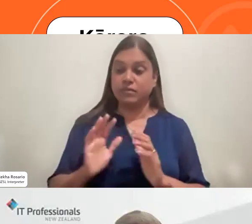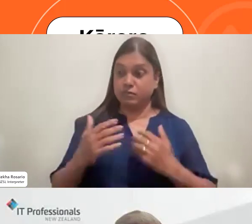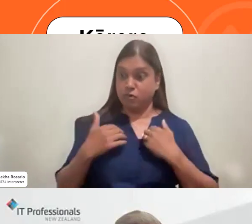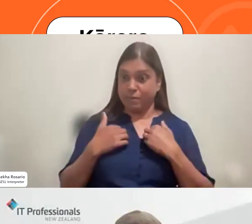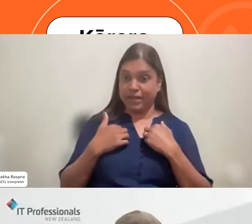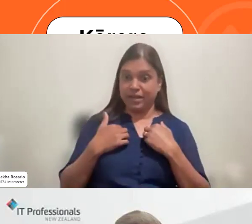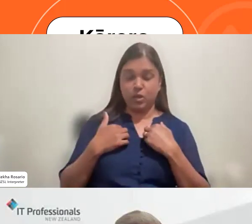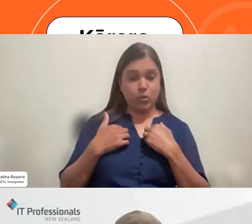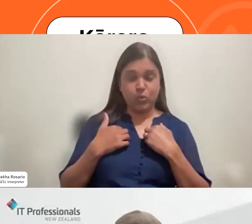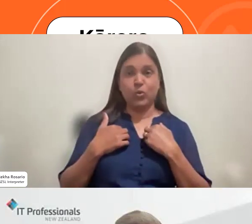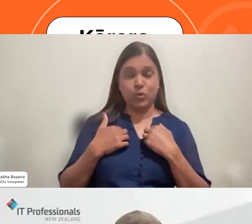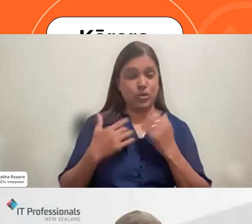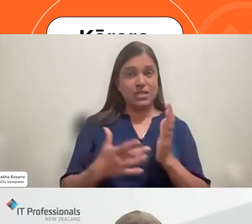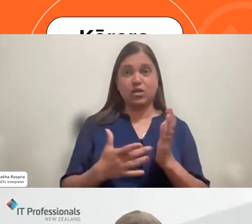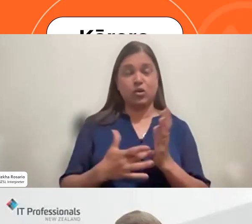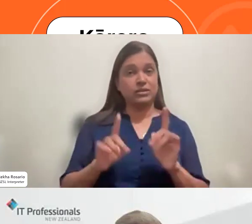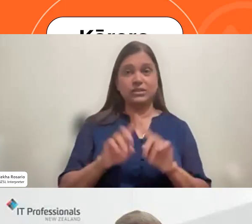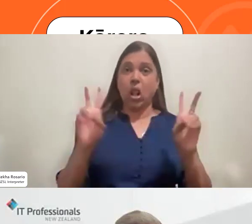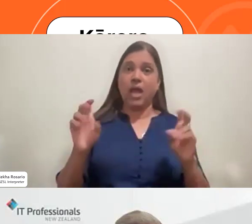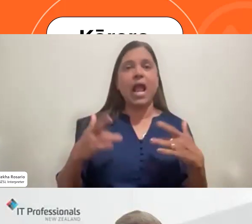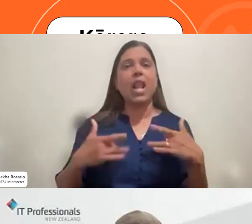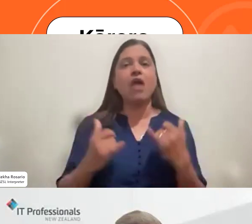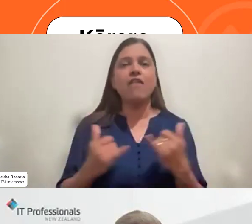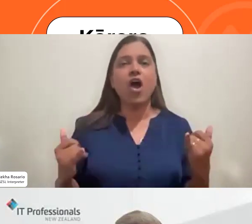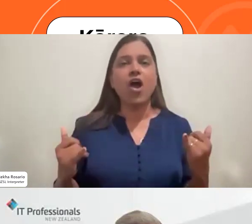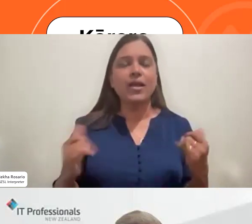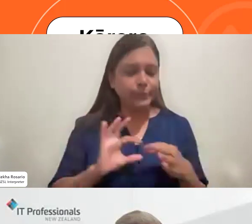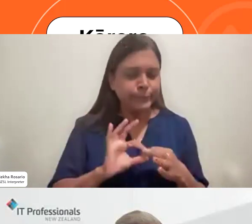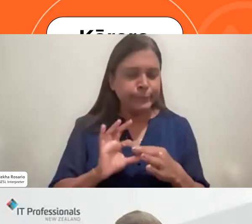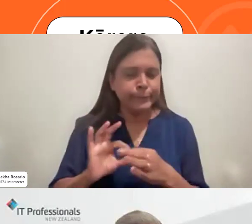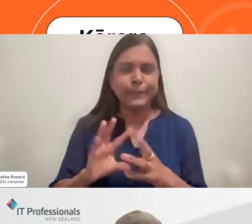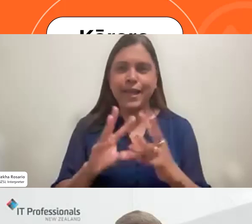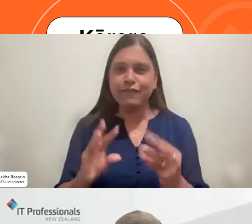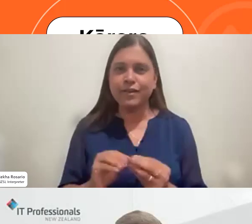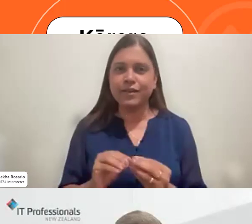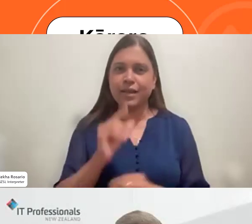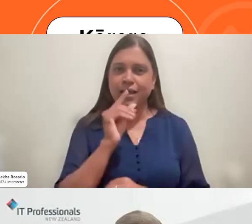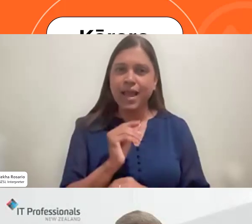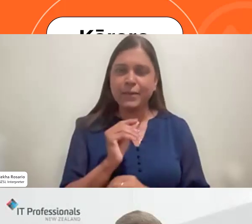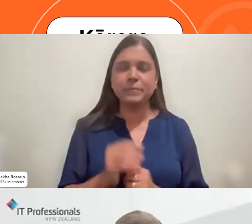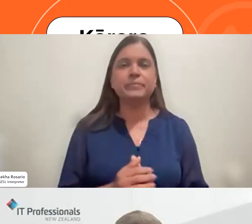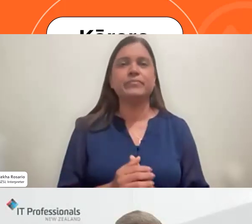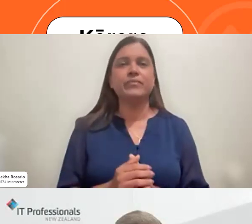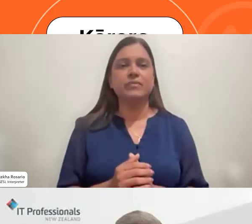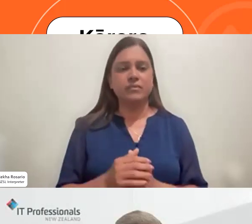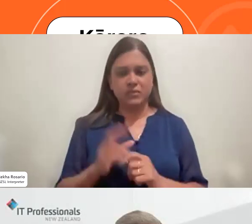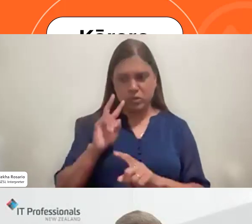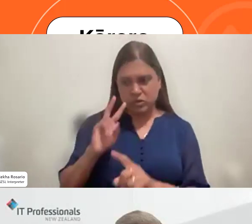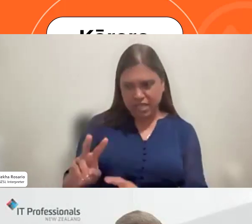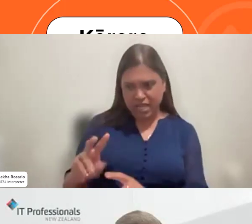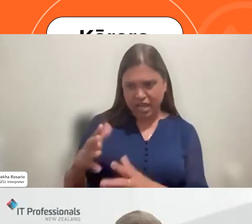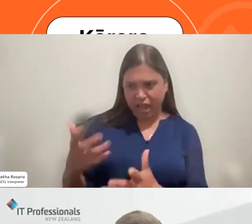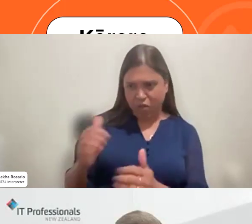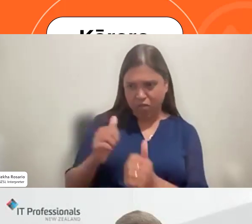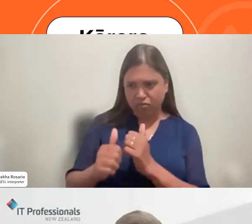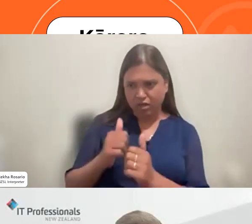it's a lifeline, I think, to see how John can interact with the outer world using technology. He